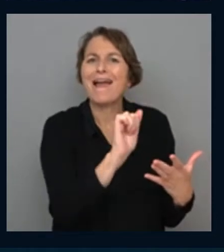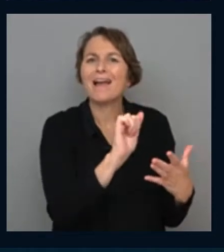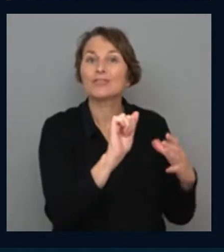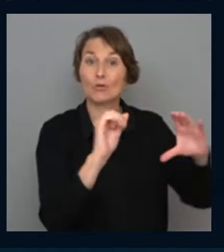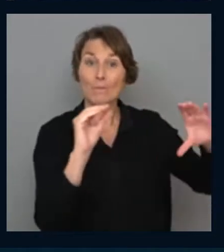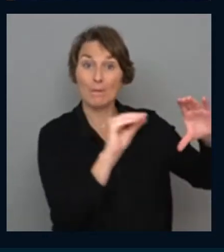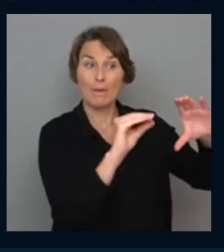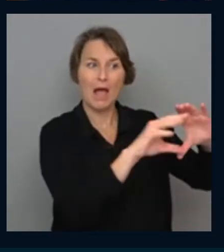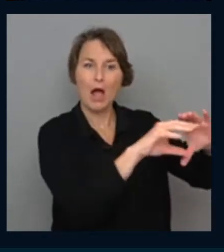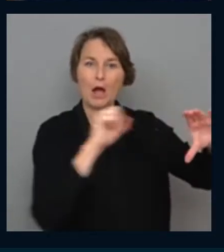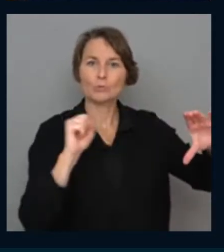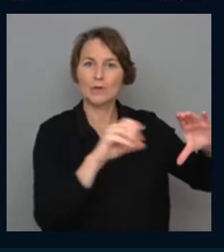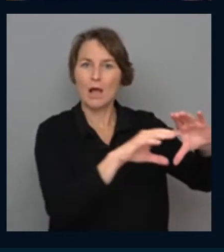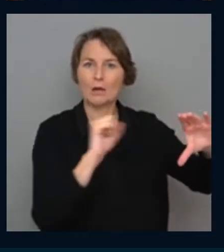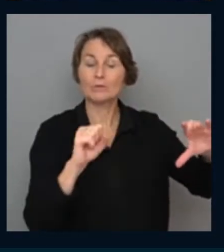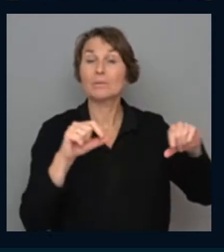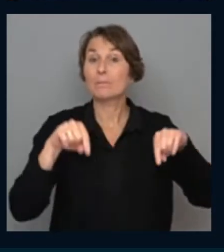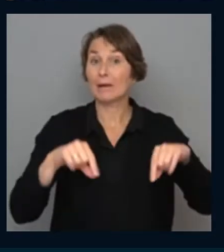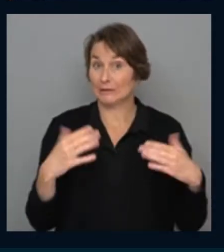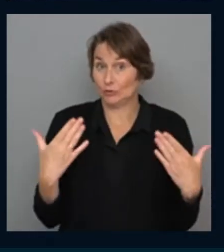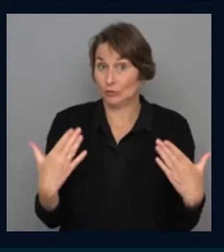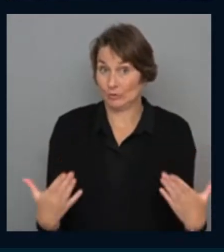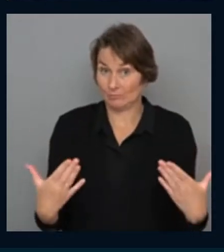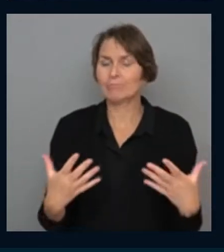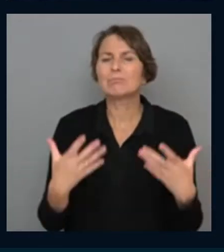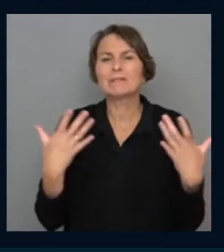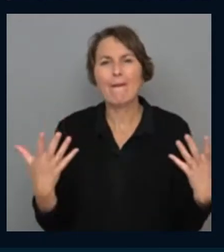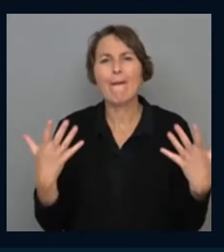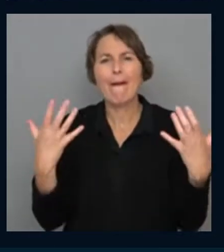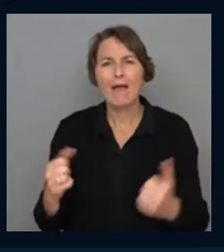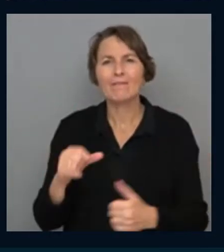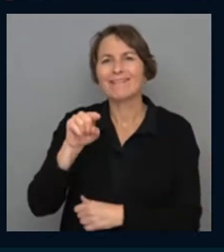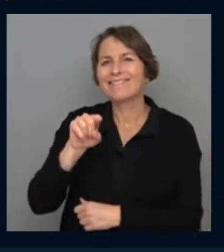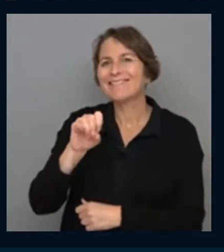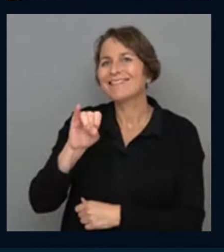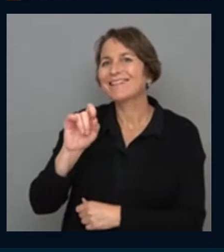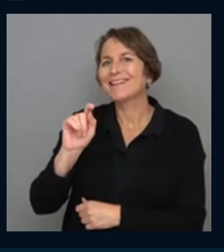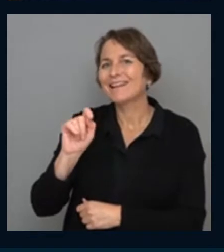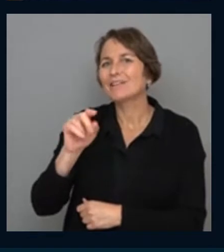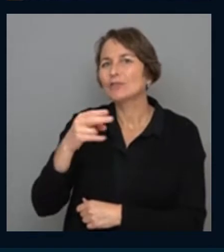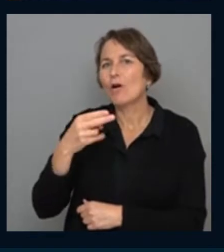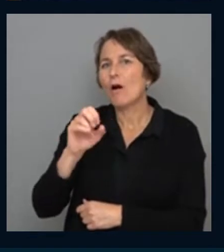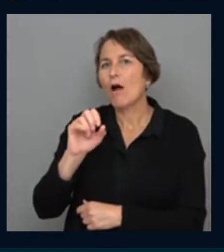both GitHub and our Azure repos together to deploy our code.